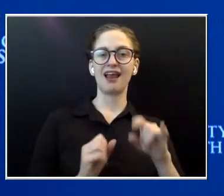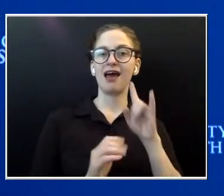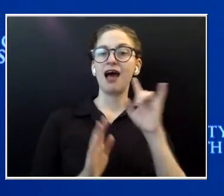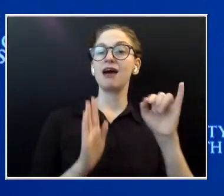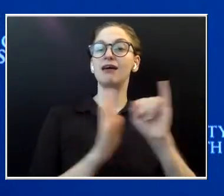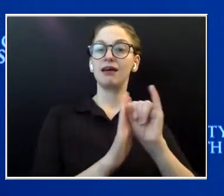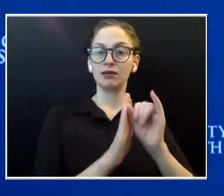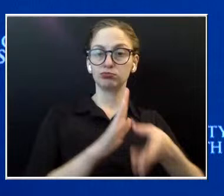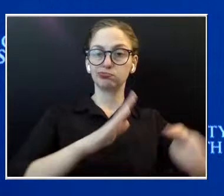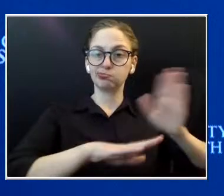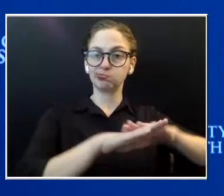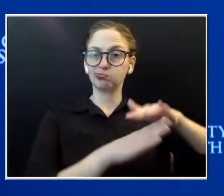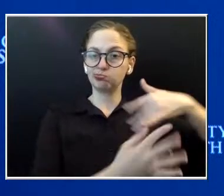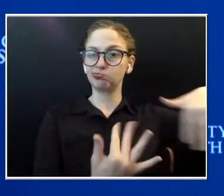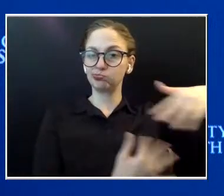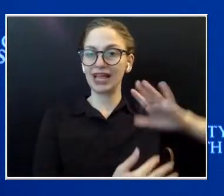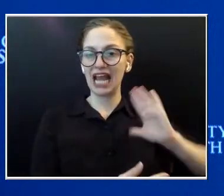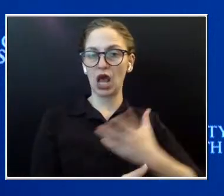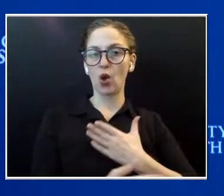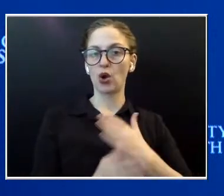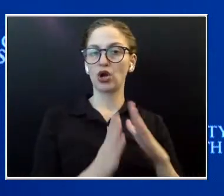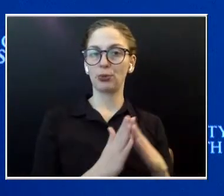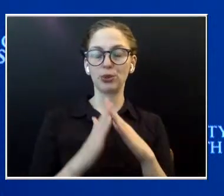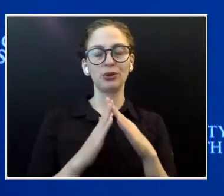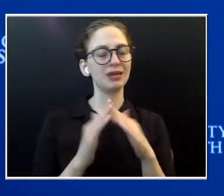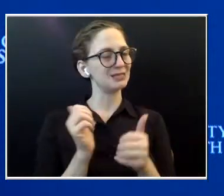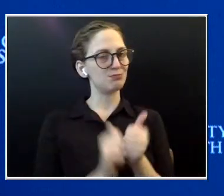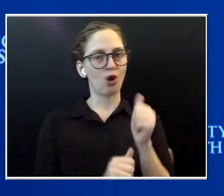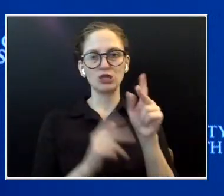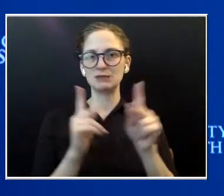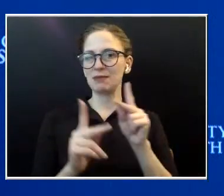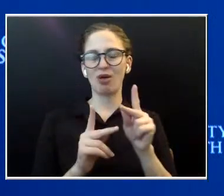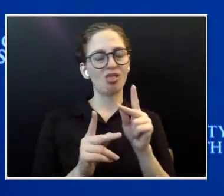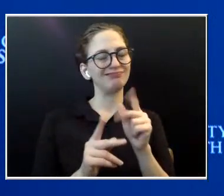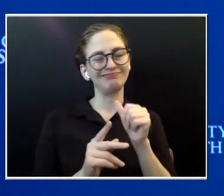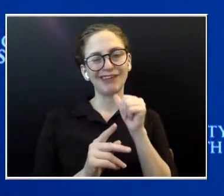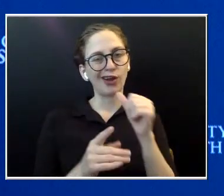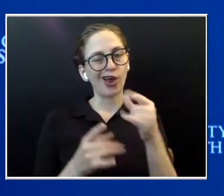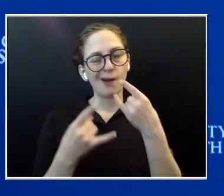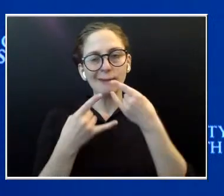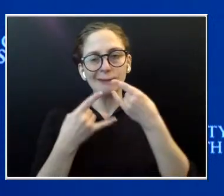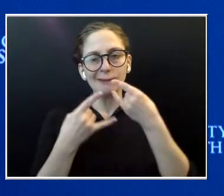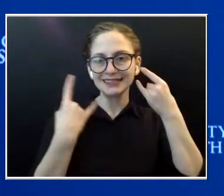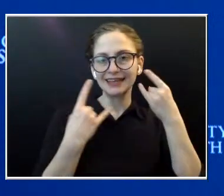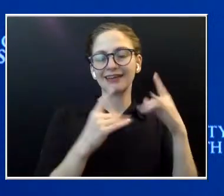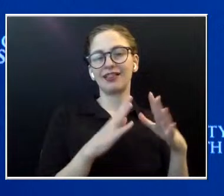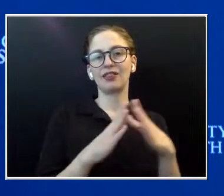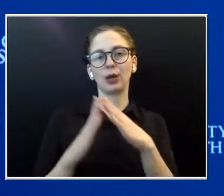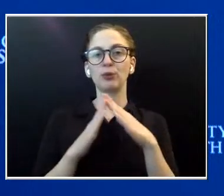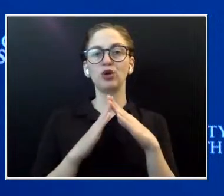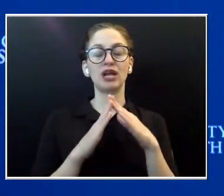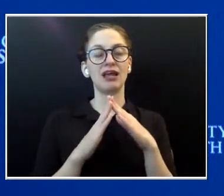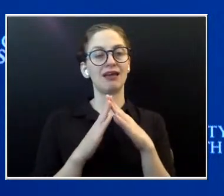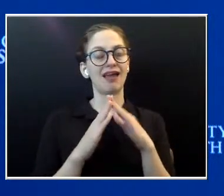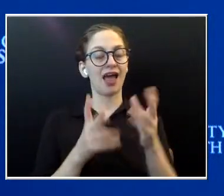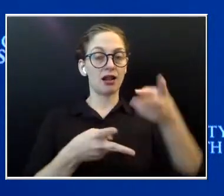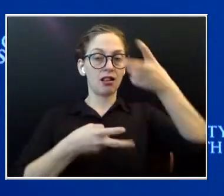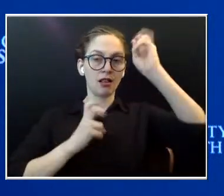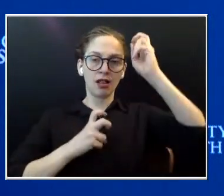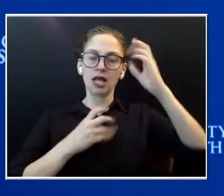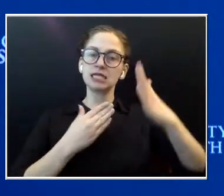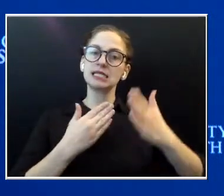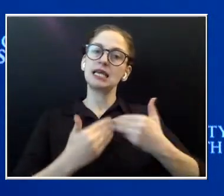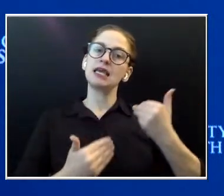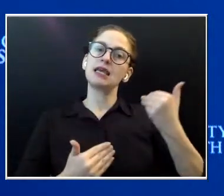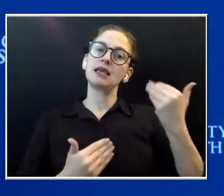is probably not using masking in the community. It's very easy to pick up this infection and disease. And so just what you said, that is one